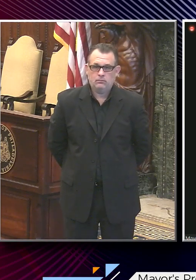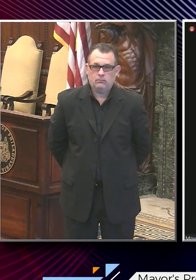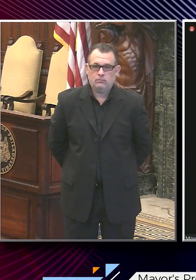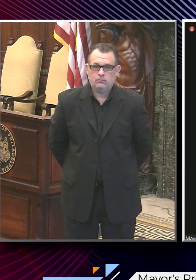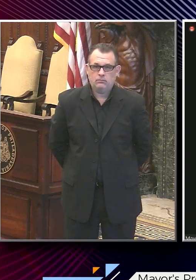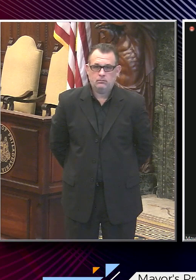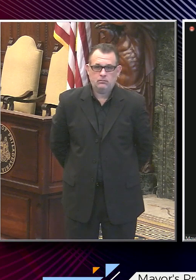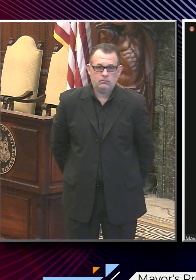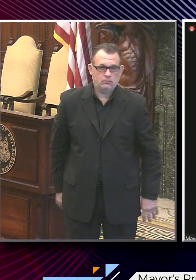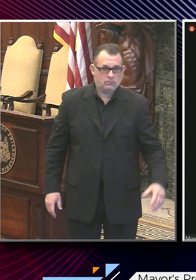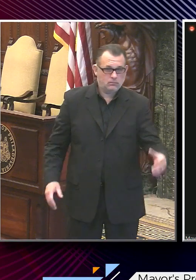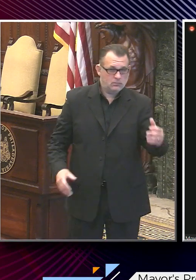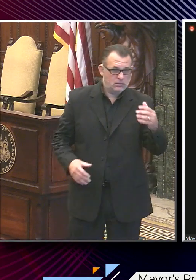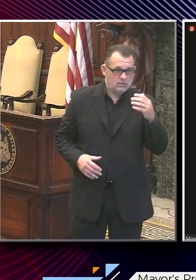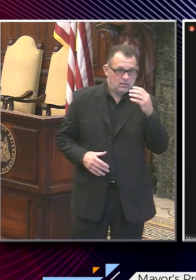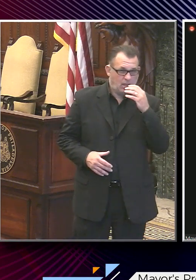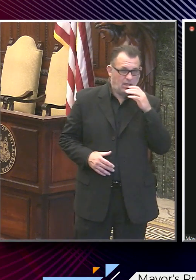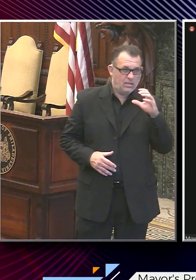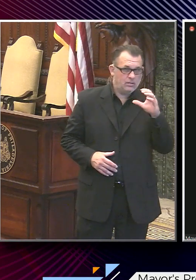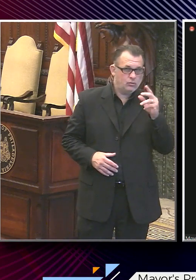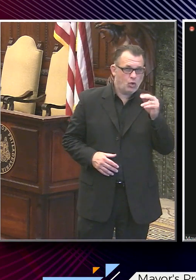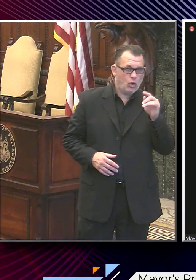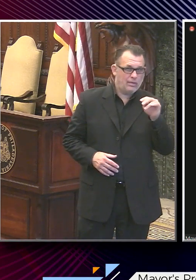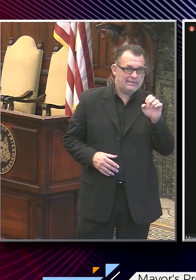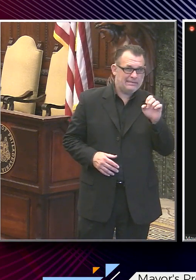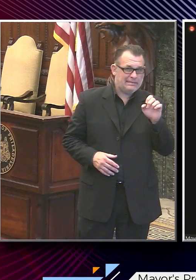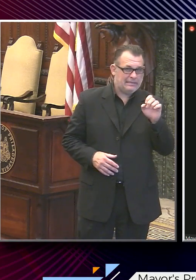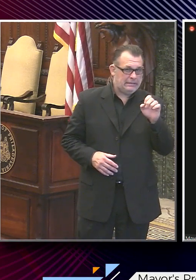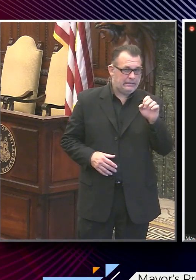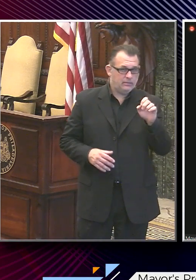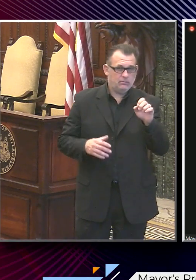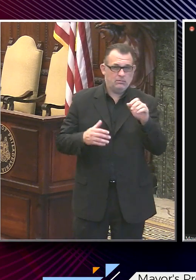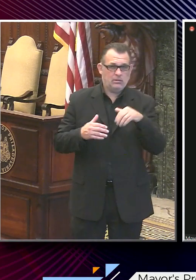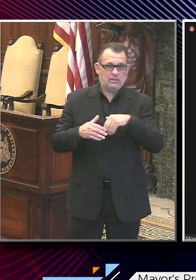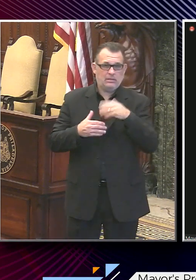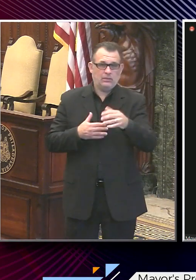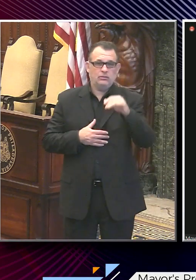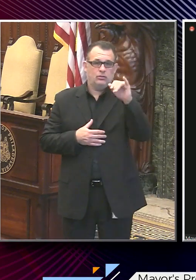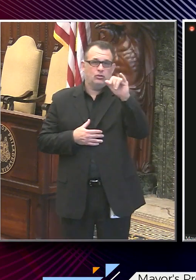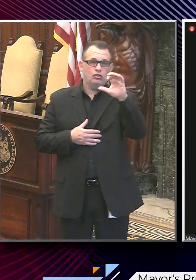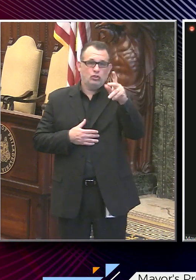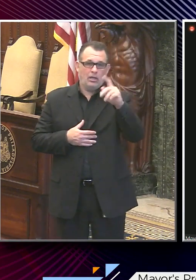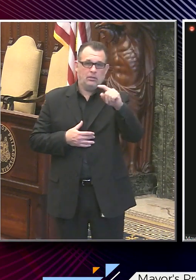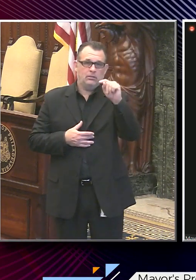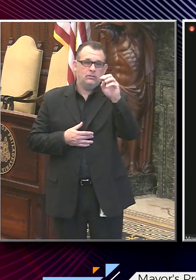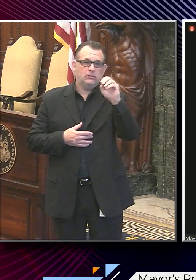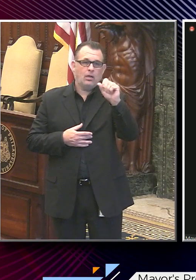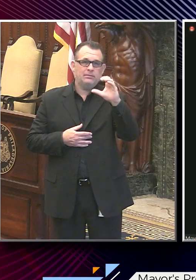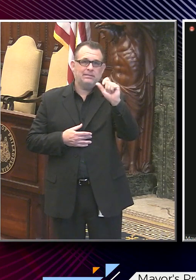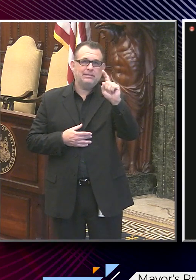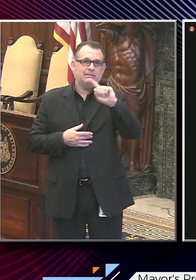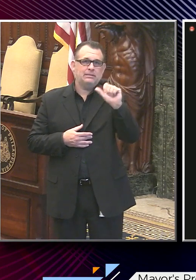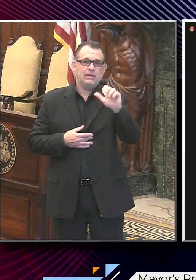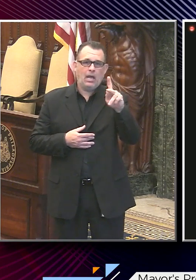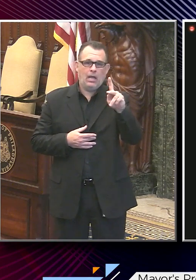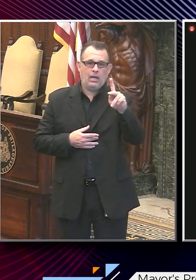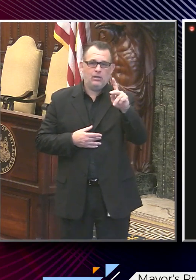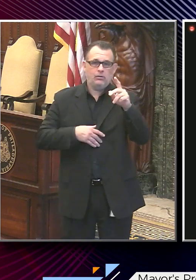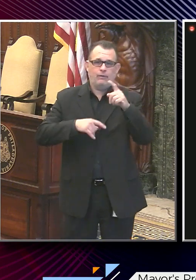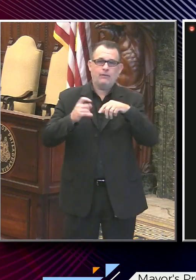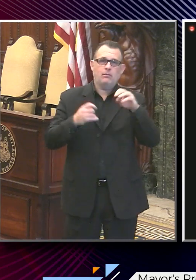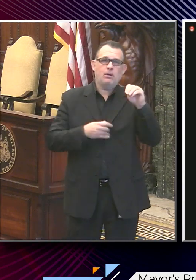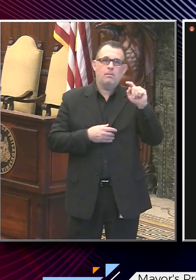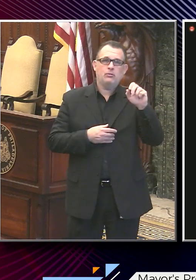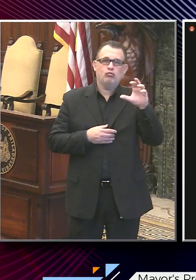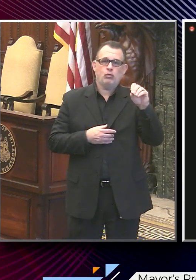Thank you, Charlene. And let us go now to Jack Thompson of Metro. Hello, this is about